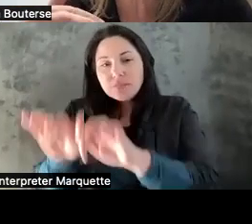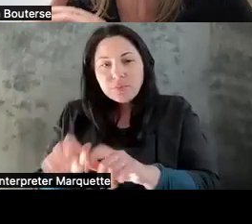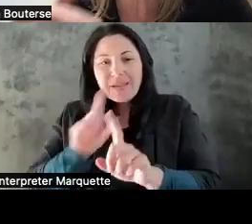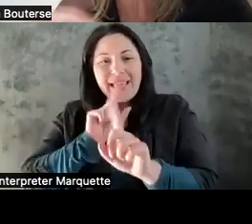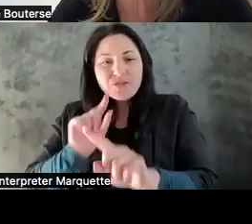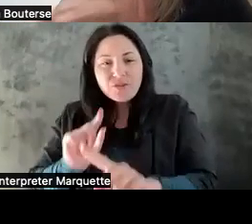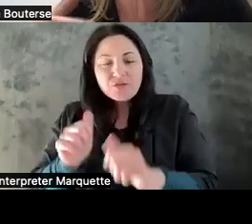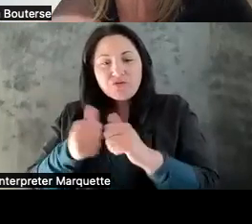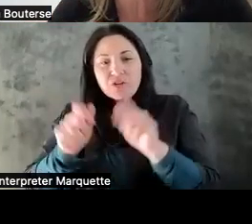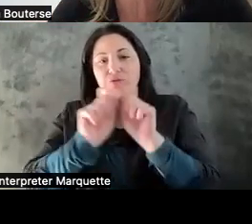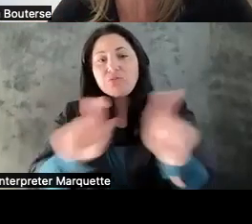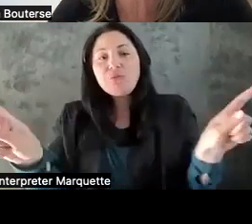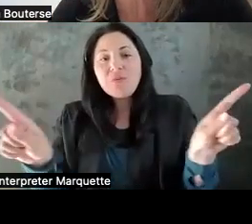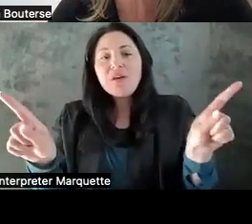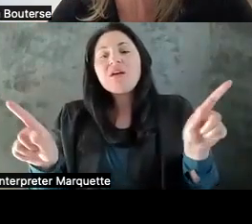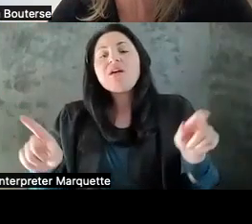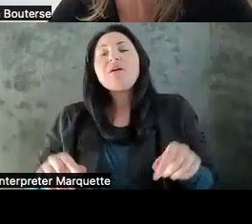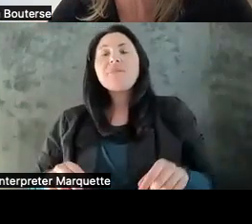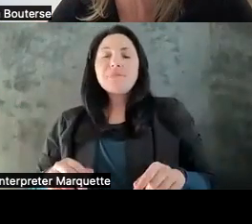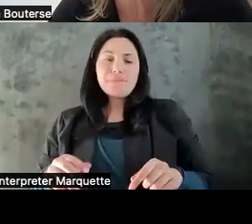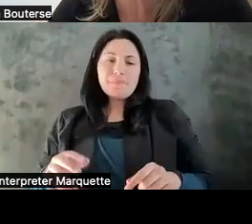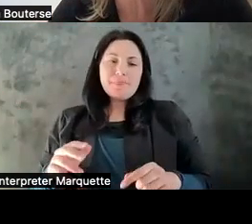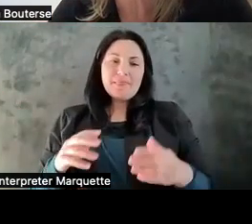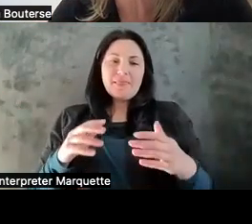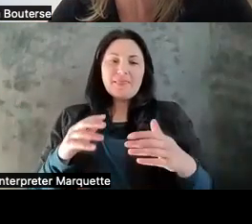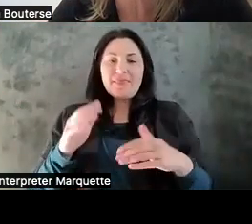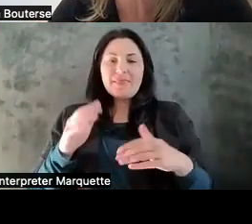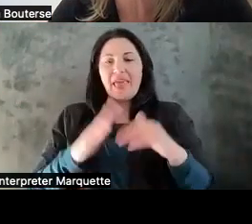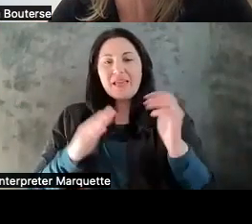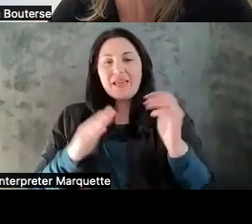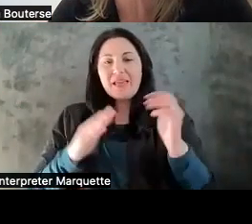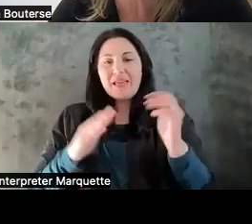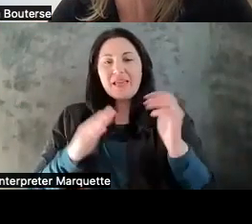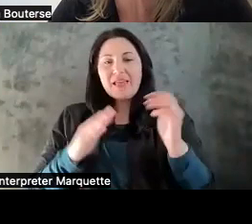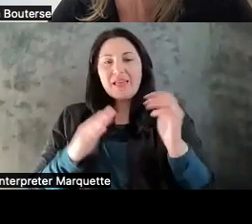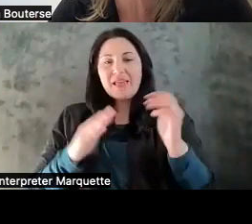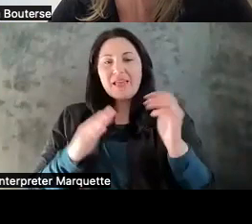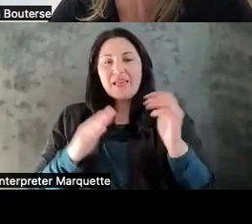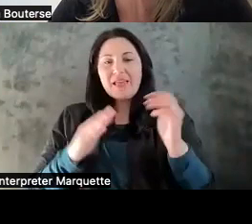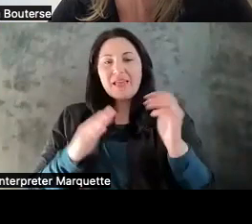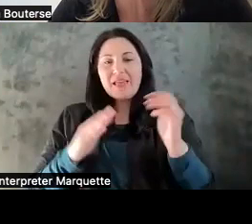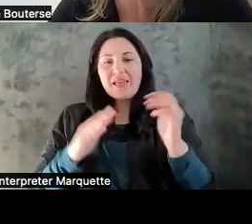try and get that rather than go through information again for you.